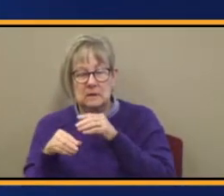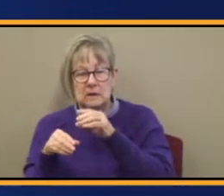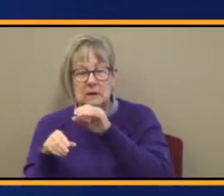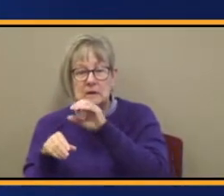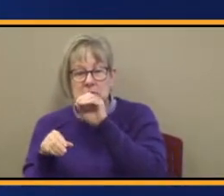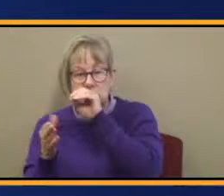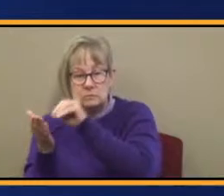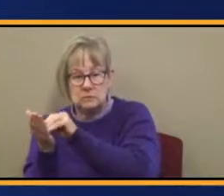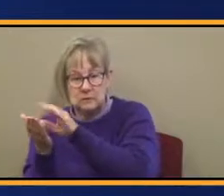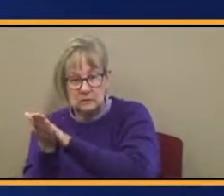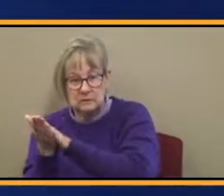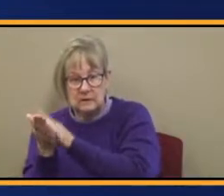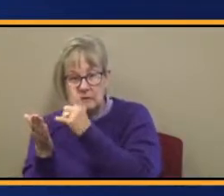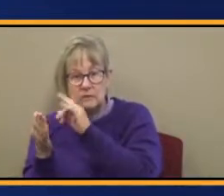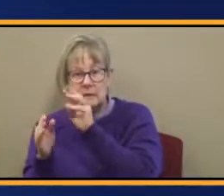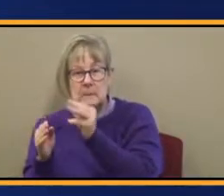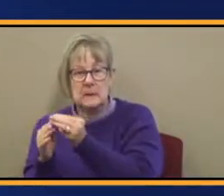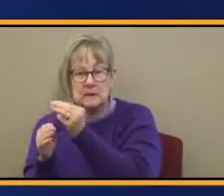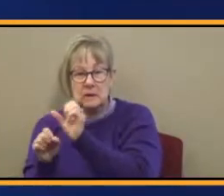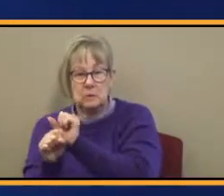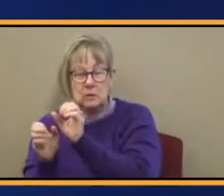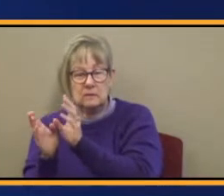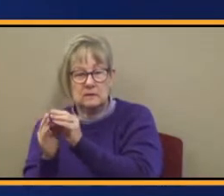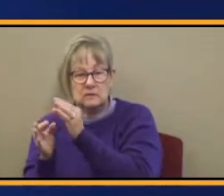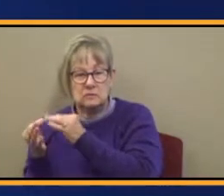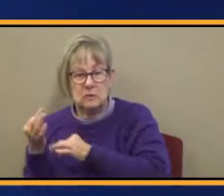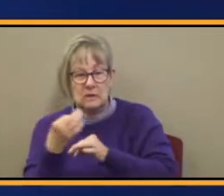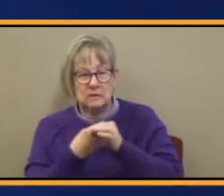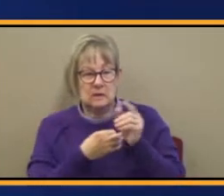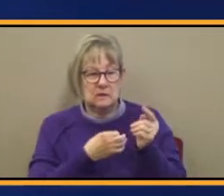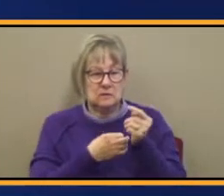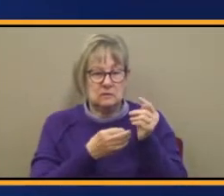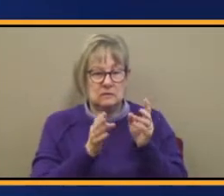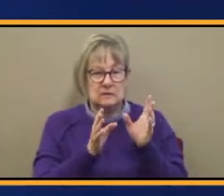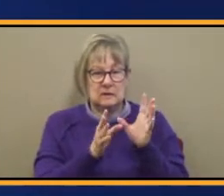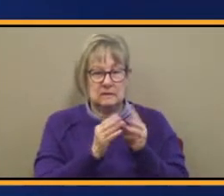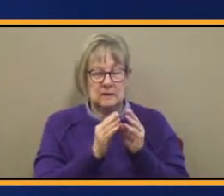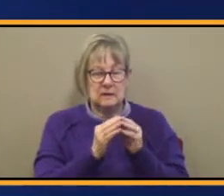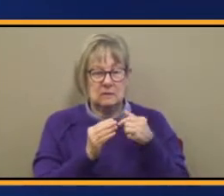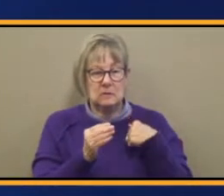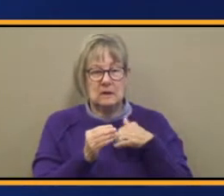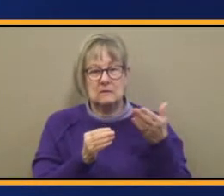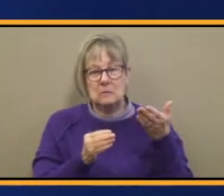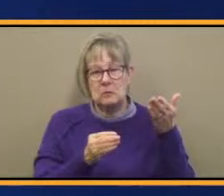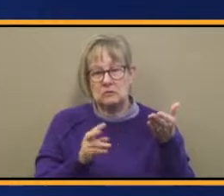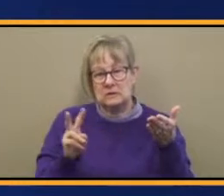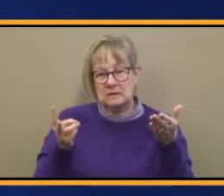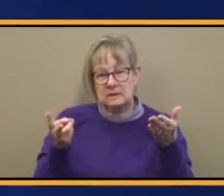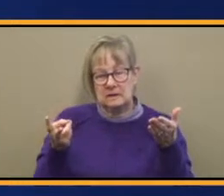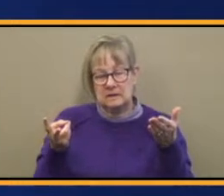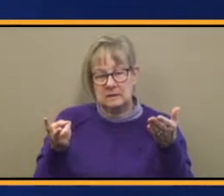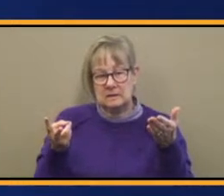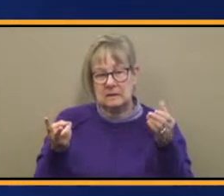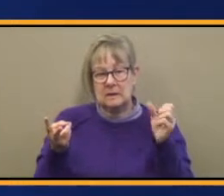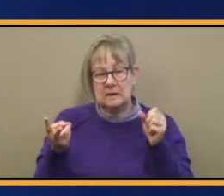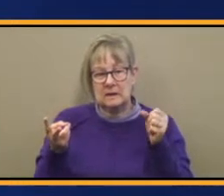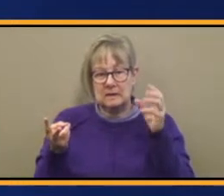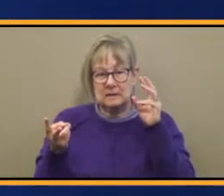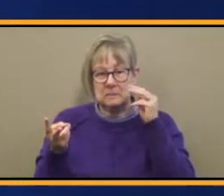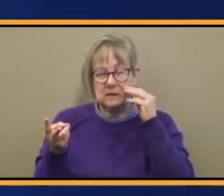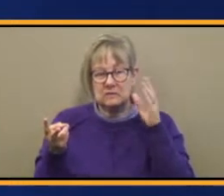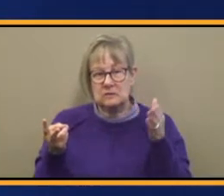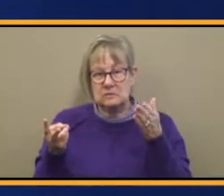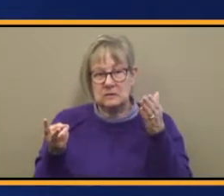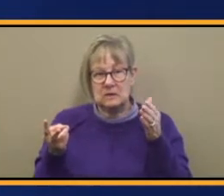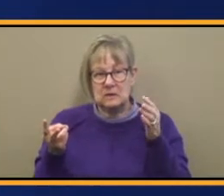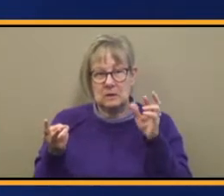get through all the executive session items. Thank you. Thank you, Ms. Neiman. And with that, we have a motion and a second. Yes, Mayor, the motion was made